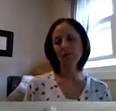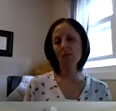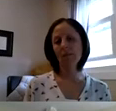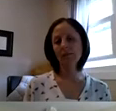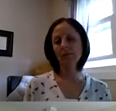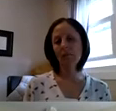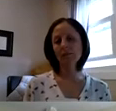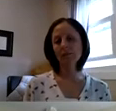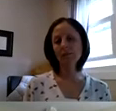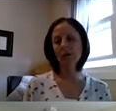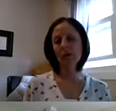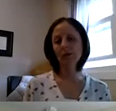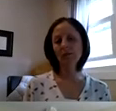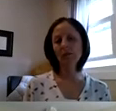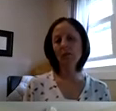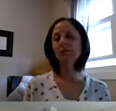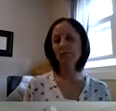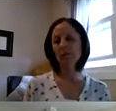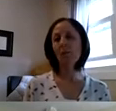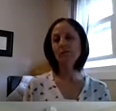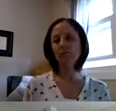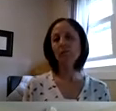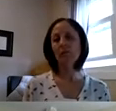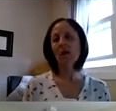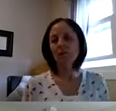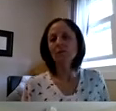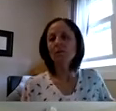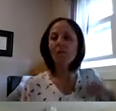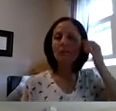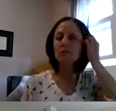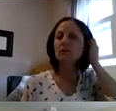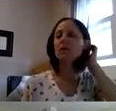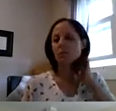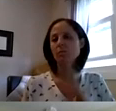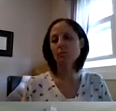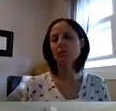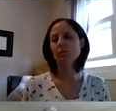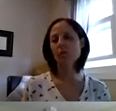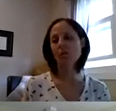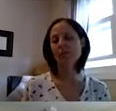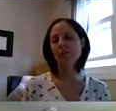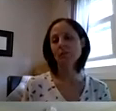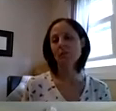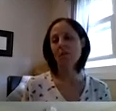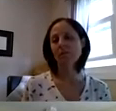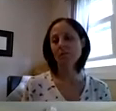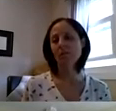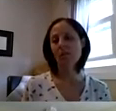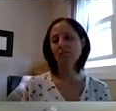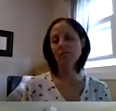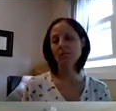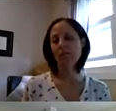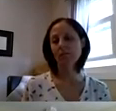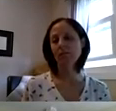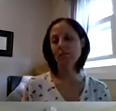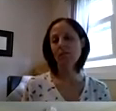Council for overhead, for utilities, then, you know, they would need to be able to show, if that were audited, of course, that prorated through